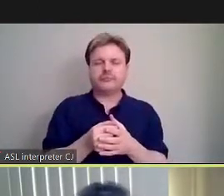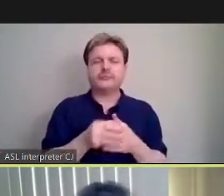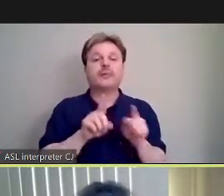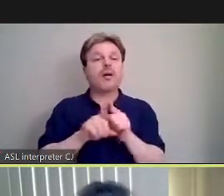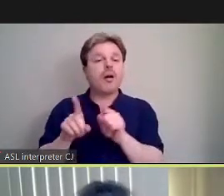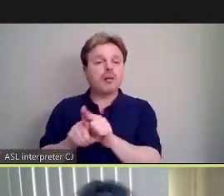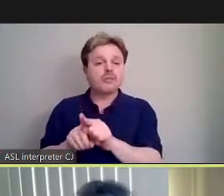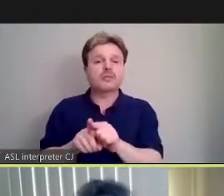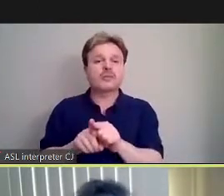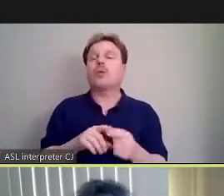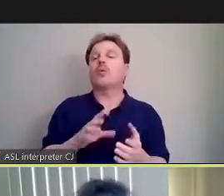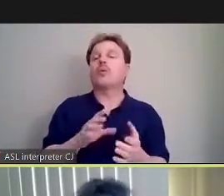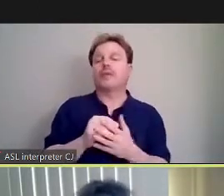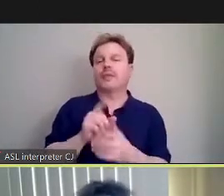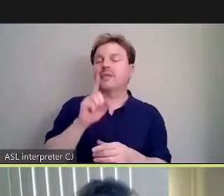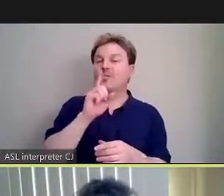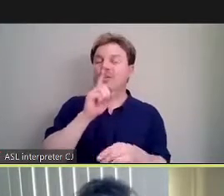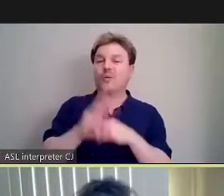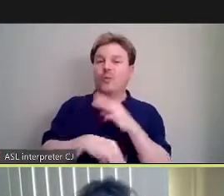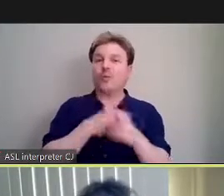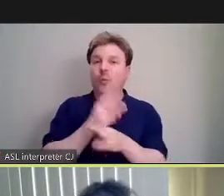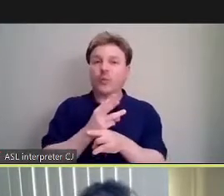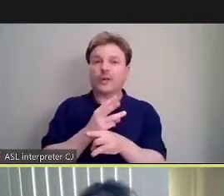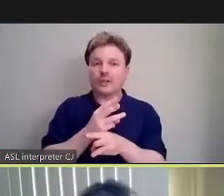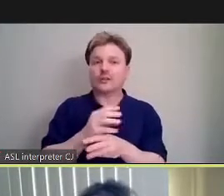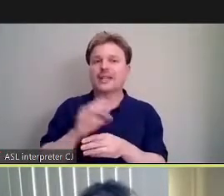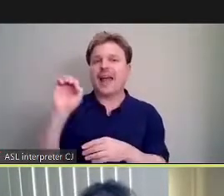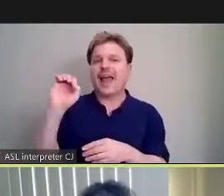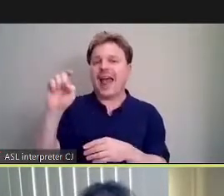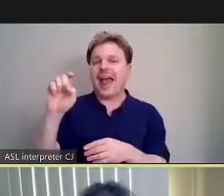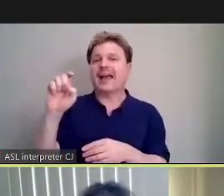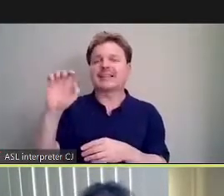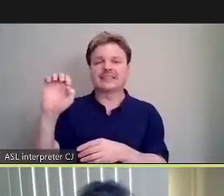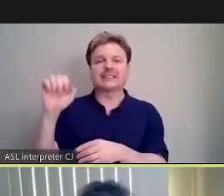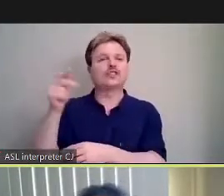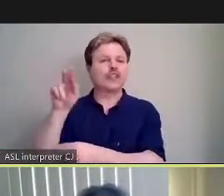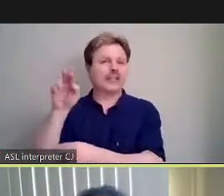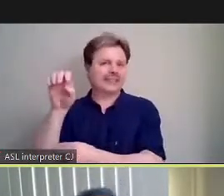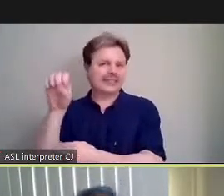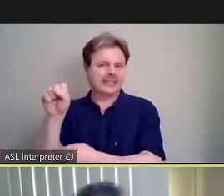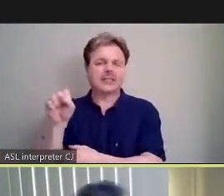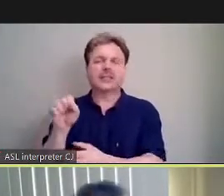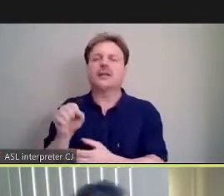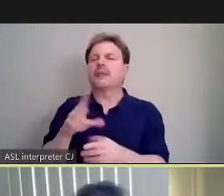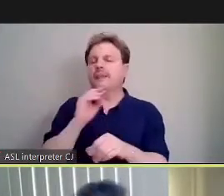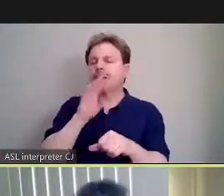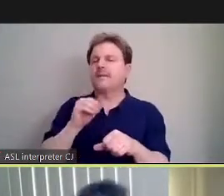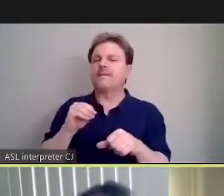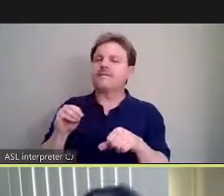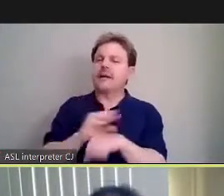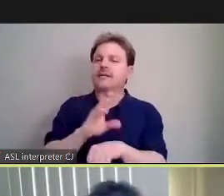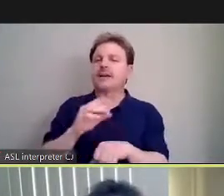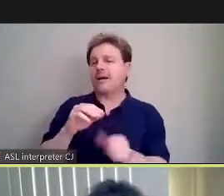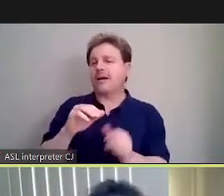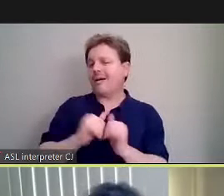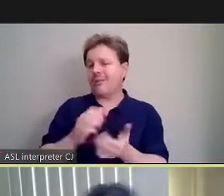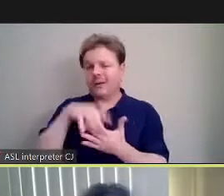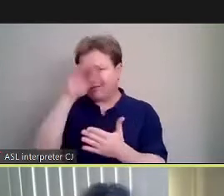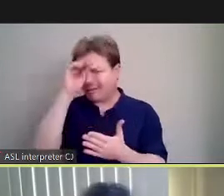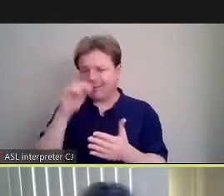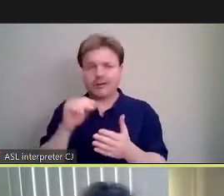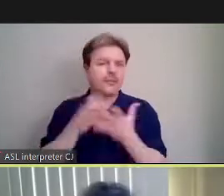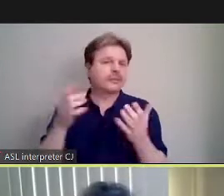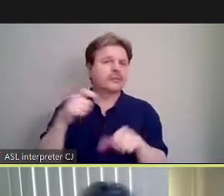of those real world exigencies that affect how we learn, affect how much time that